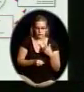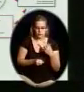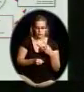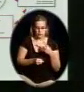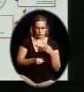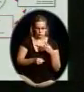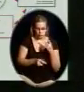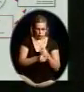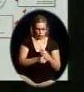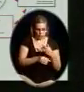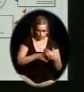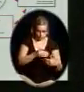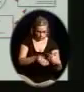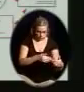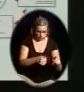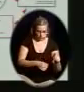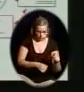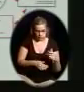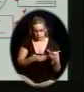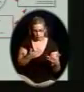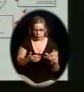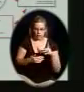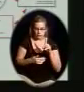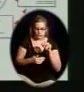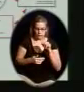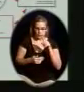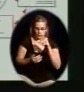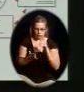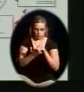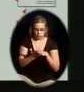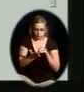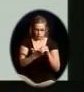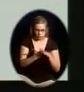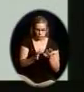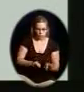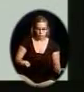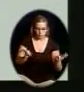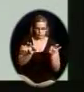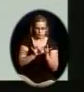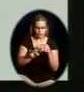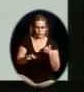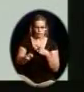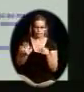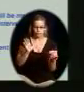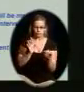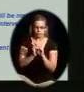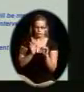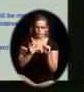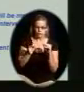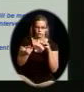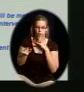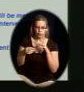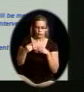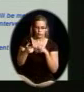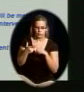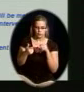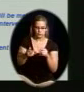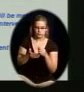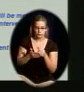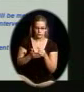So data is very important throughout that whole decision-making process. We have identified, when we talk about those